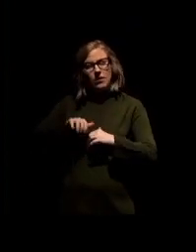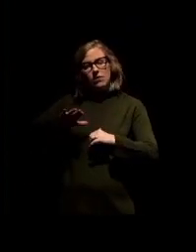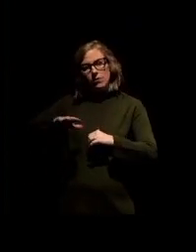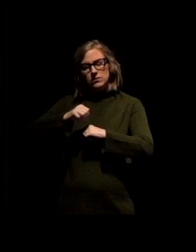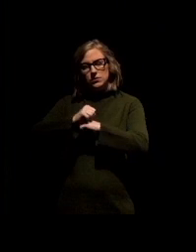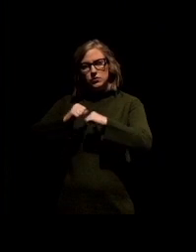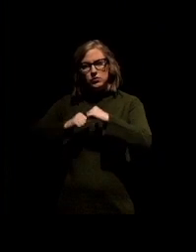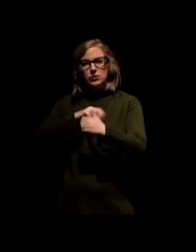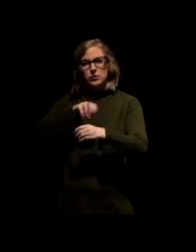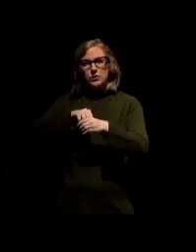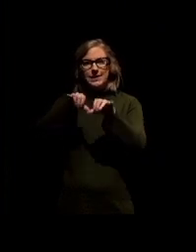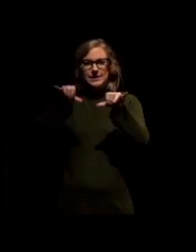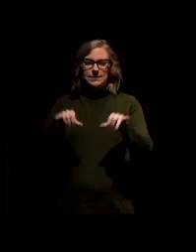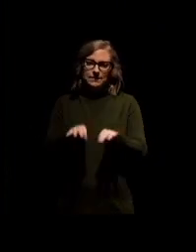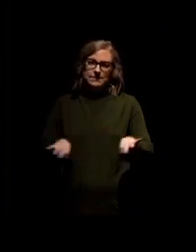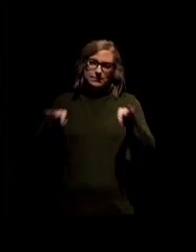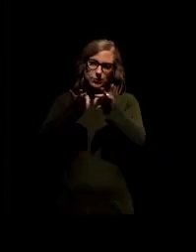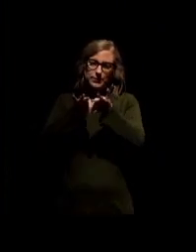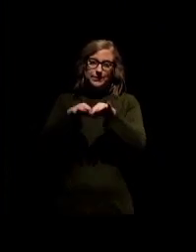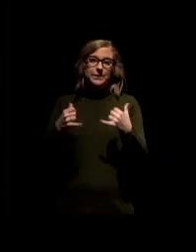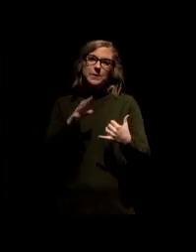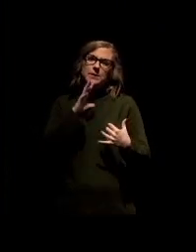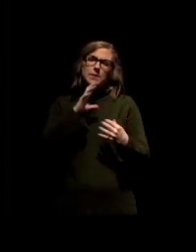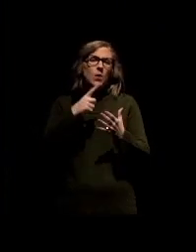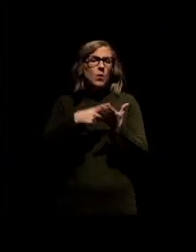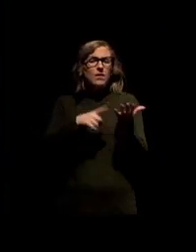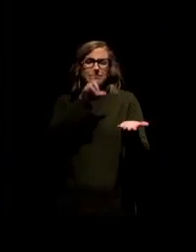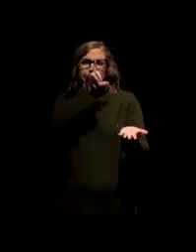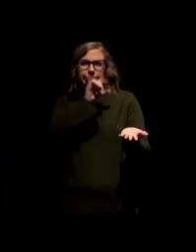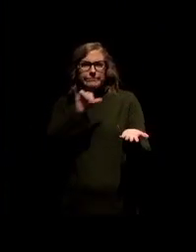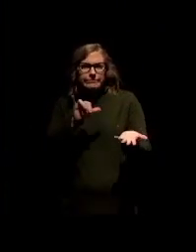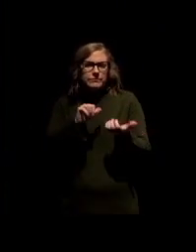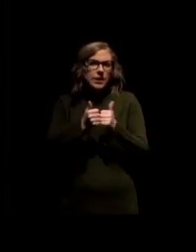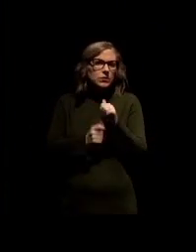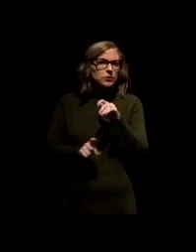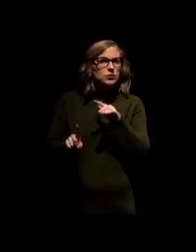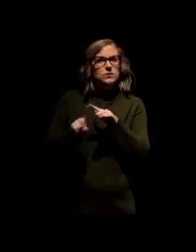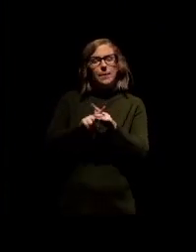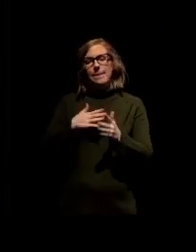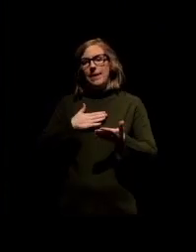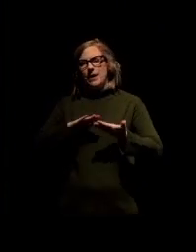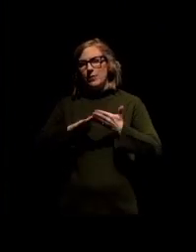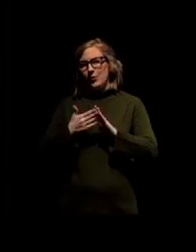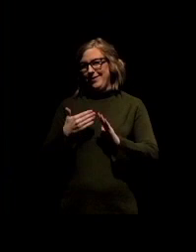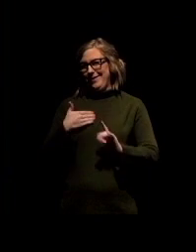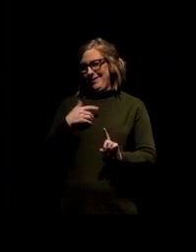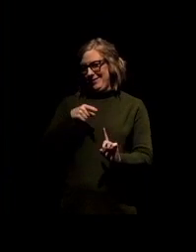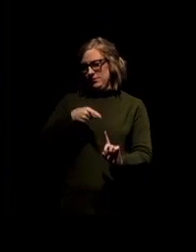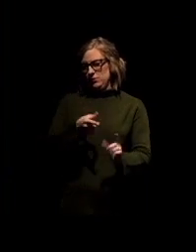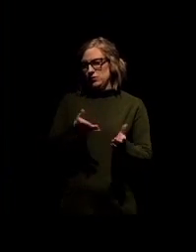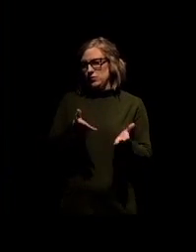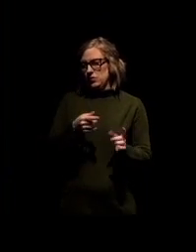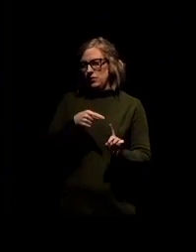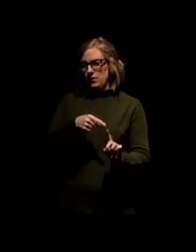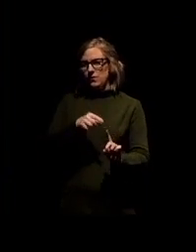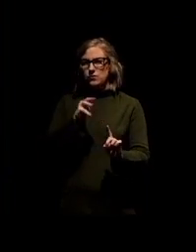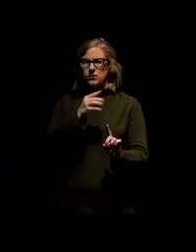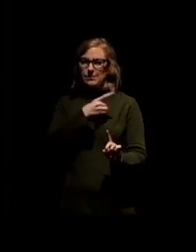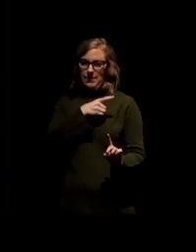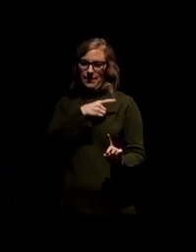important. So I'm going to talk a little bit about how that looks and how that shows up in my community that I serve, which is the